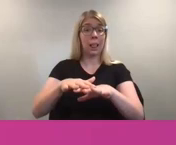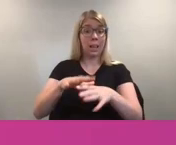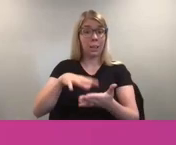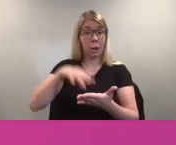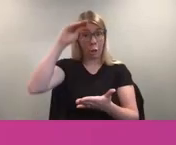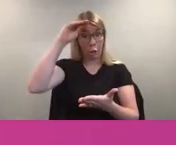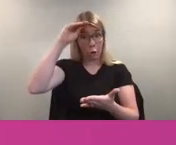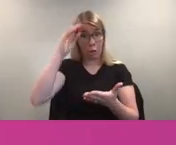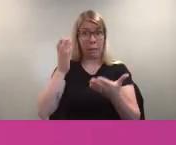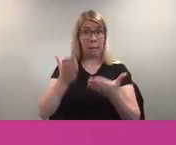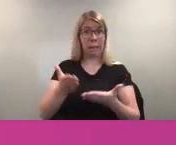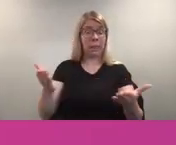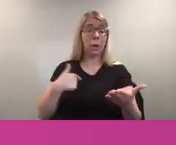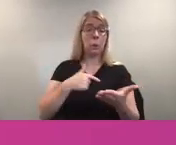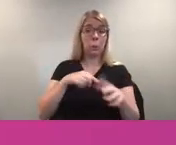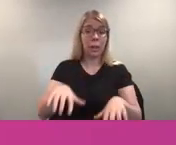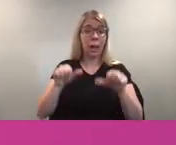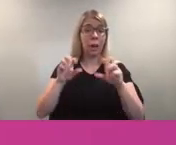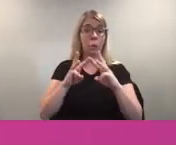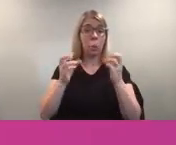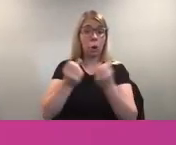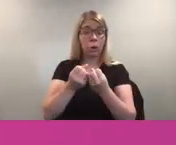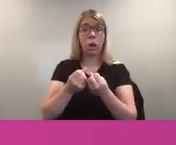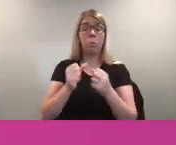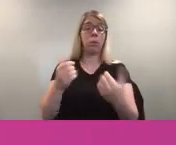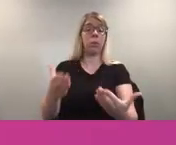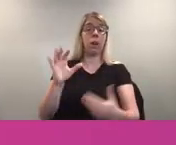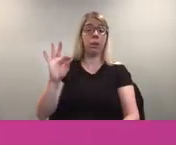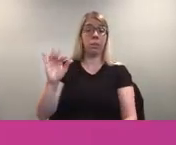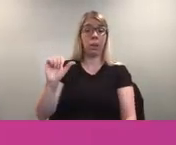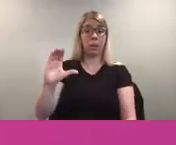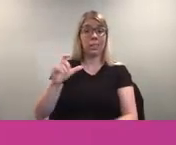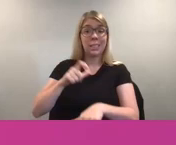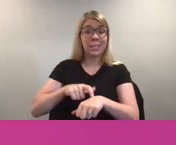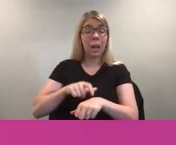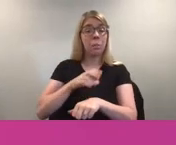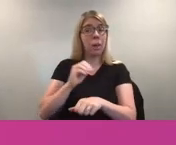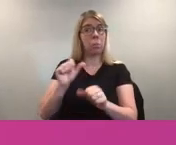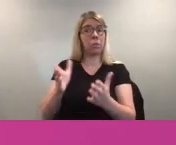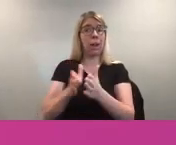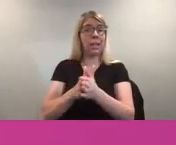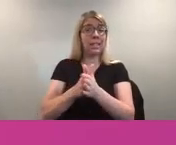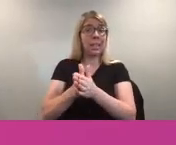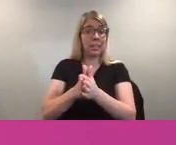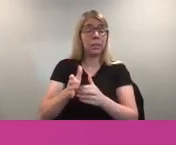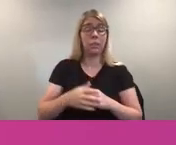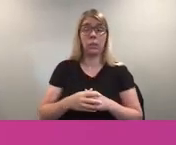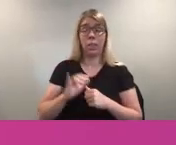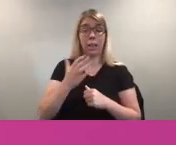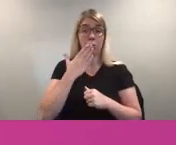and we worked through some of this and we gave faculty time and we incentivized them a little bit. So, I think that's a good